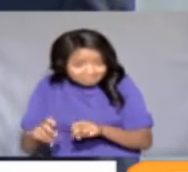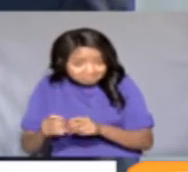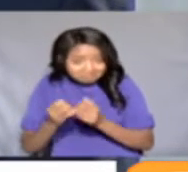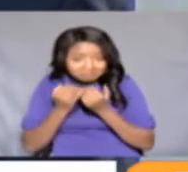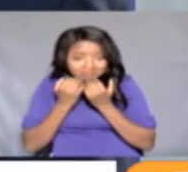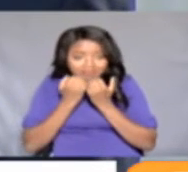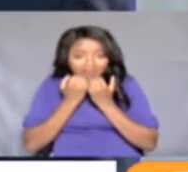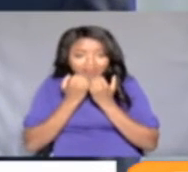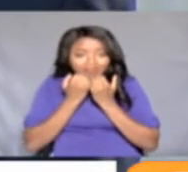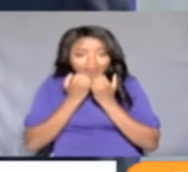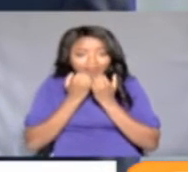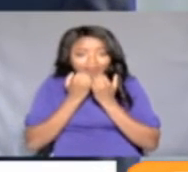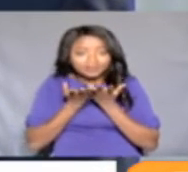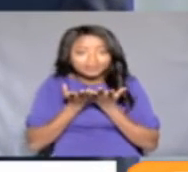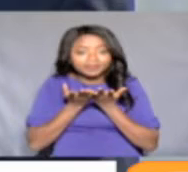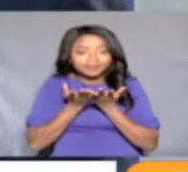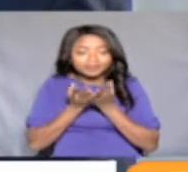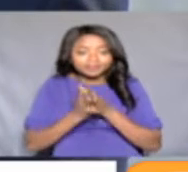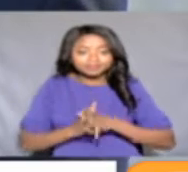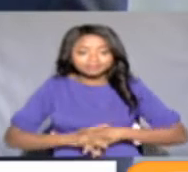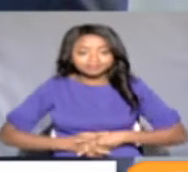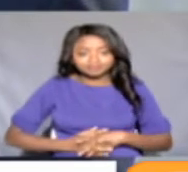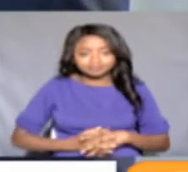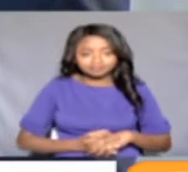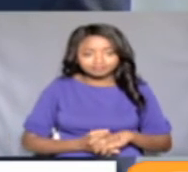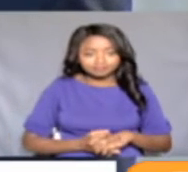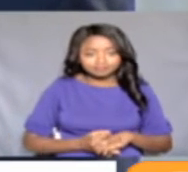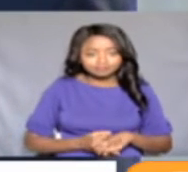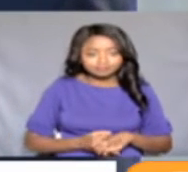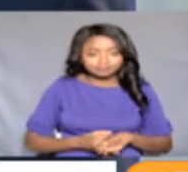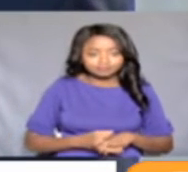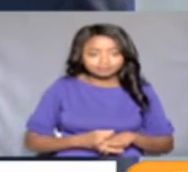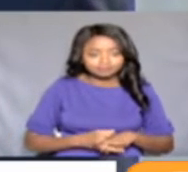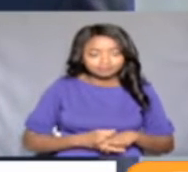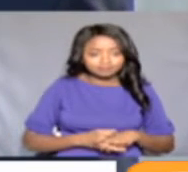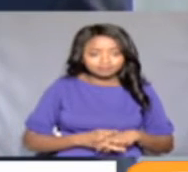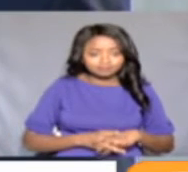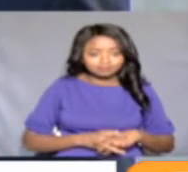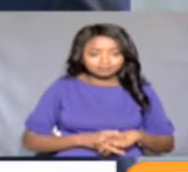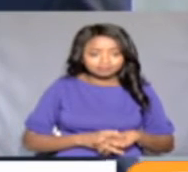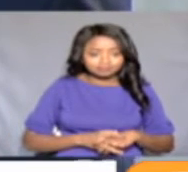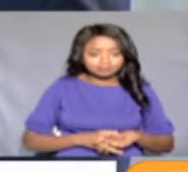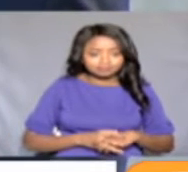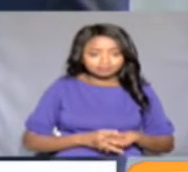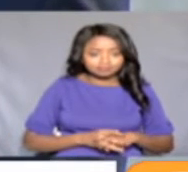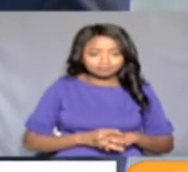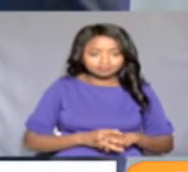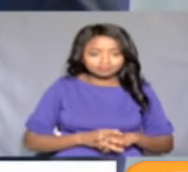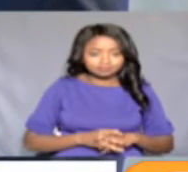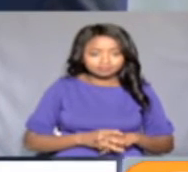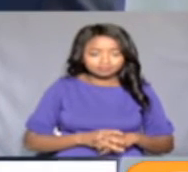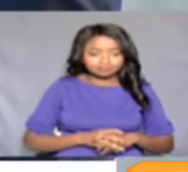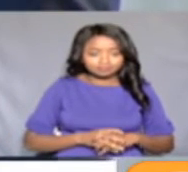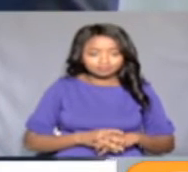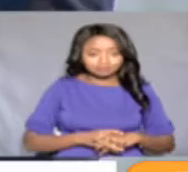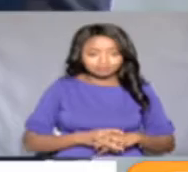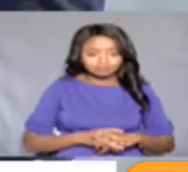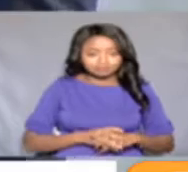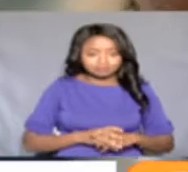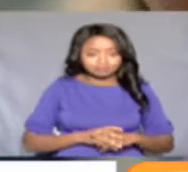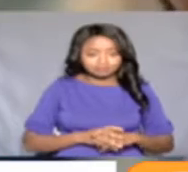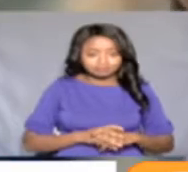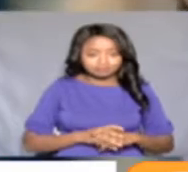think Martin would elaborate on that because in the herbal side, but the way I see it is there's got to be